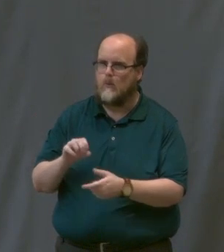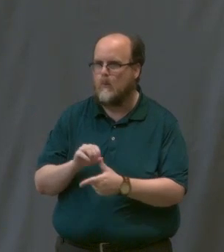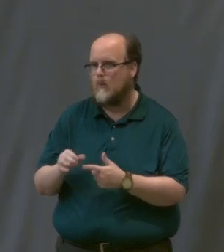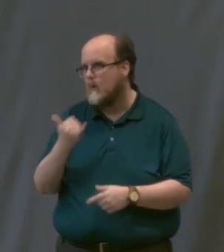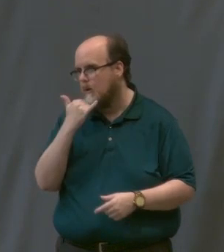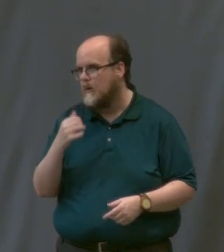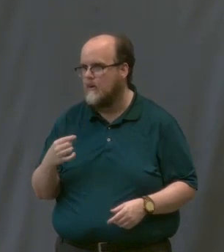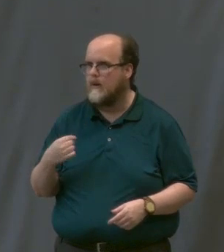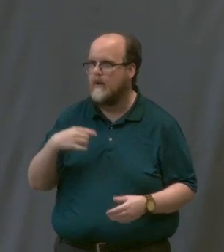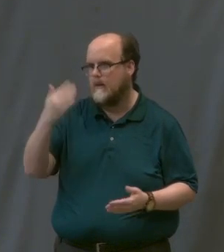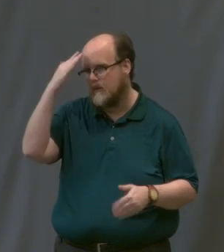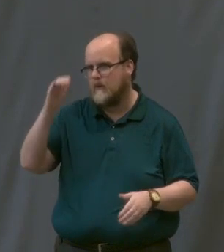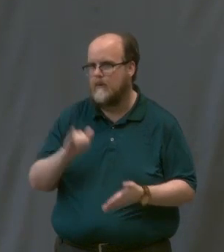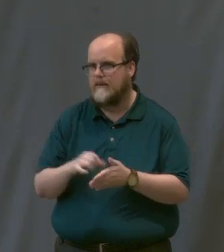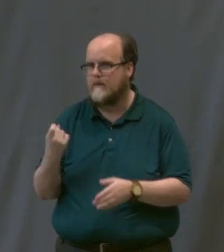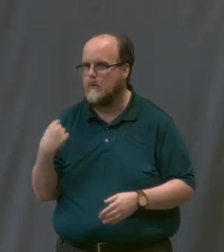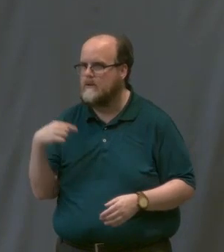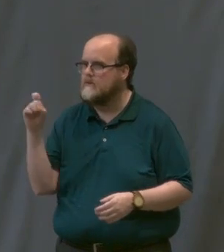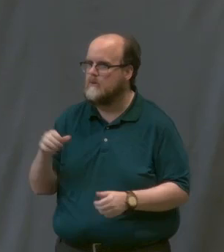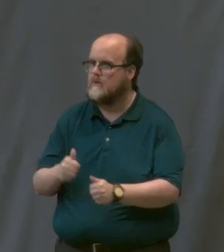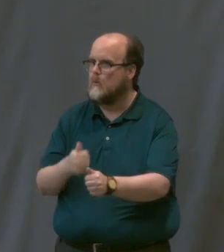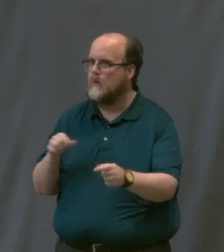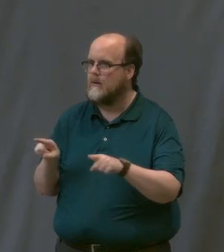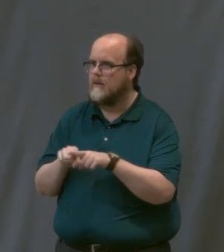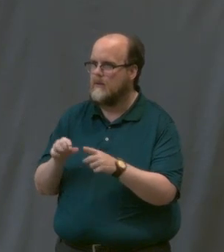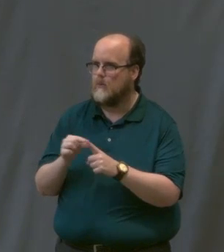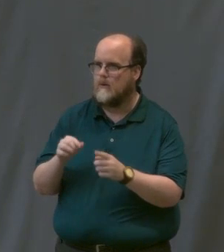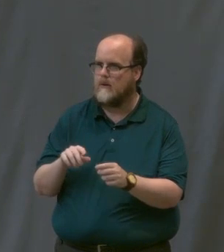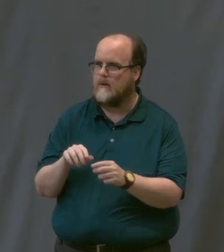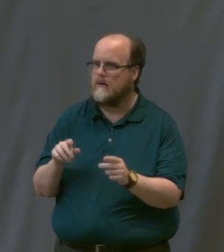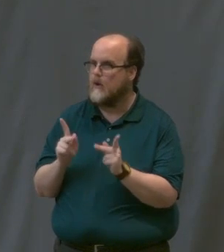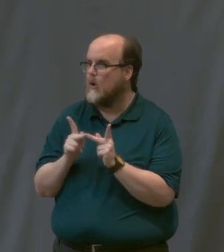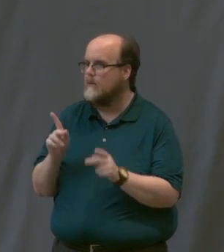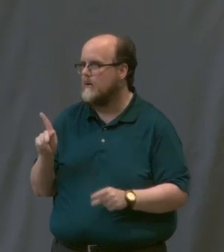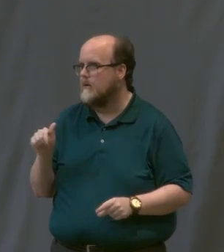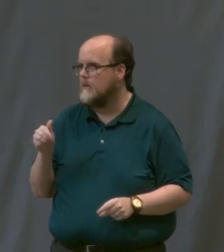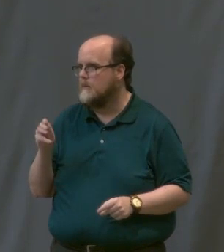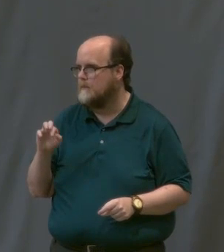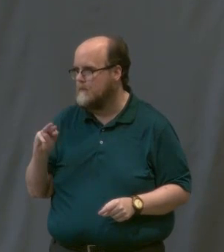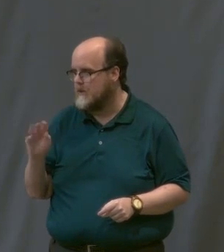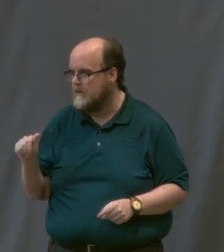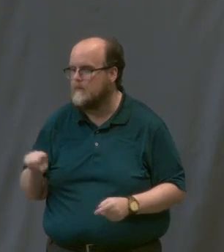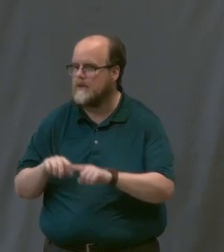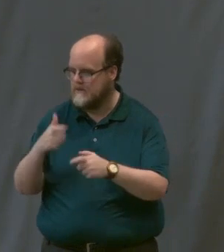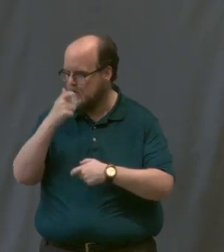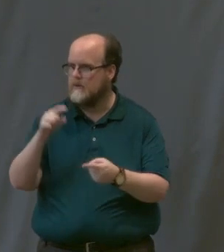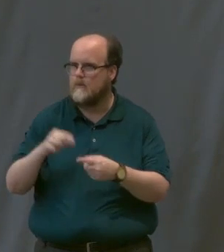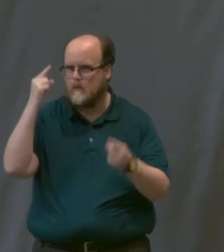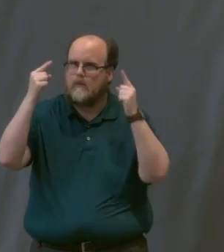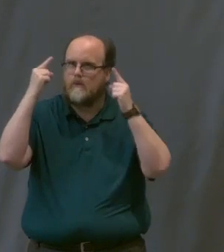use it. I don't know if it's something we need to avoid, like the word karma. But it is still something kind of interesting to